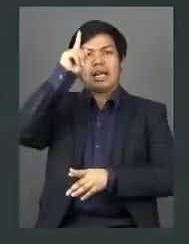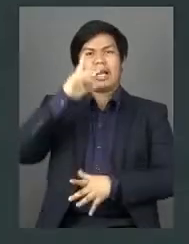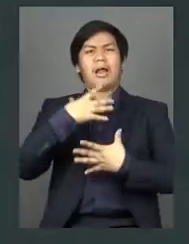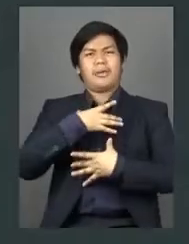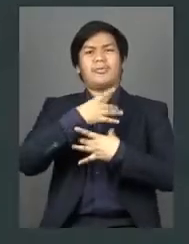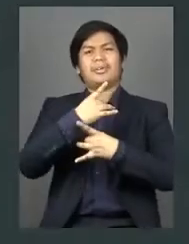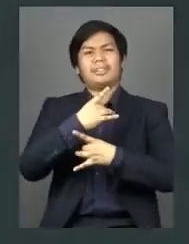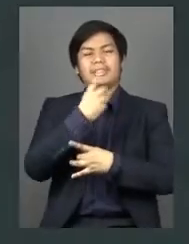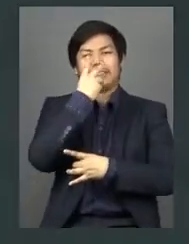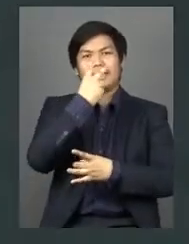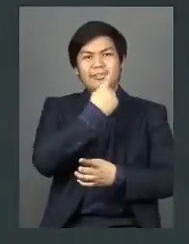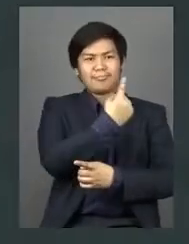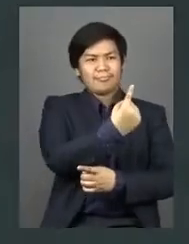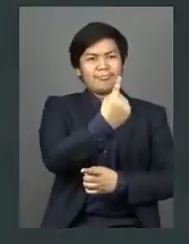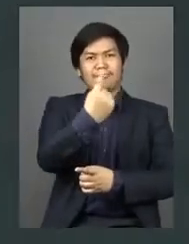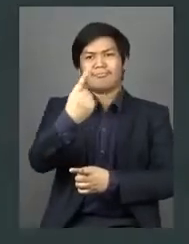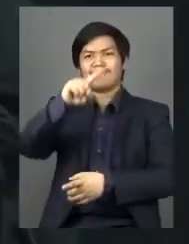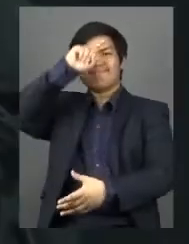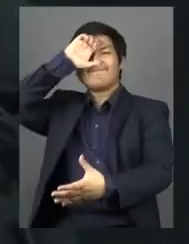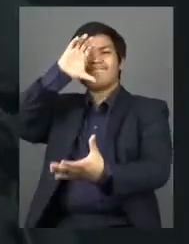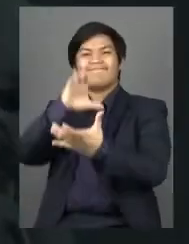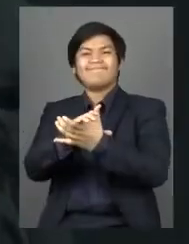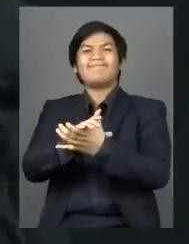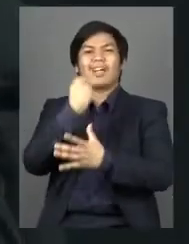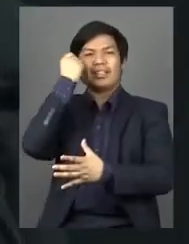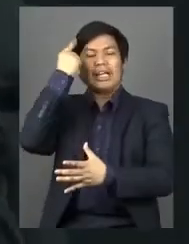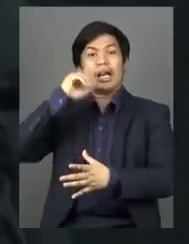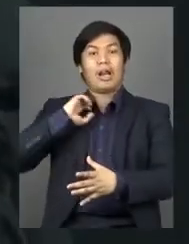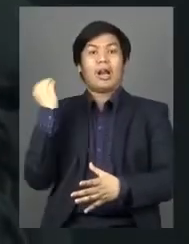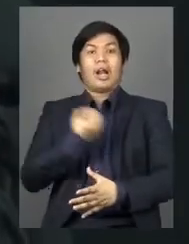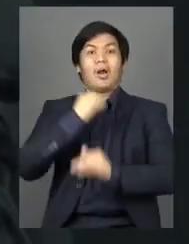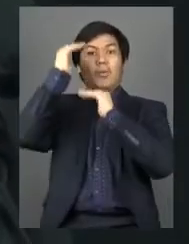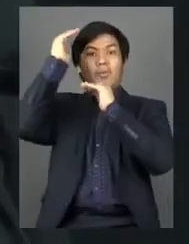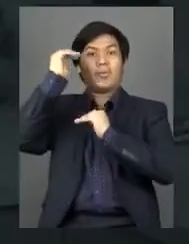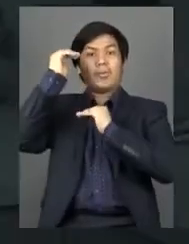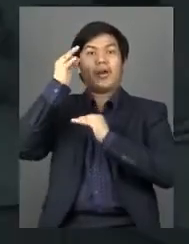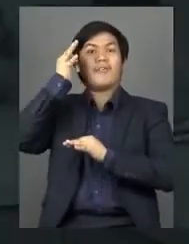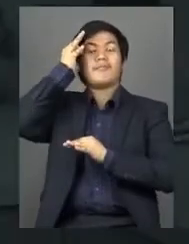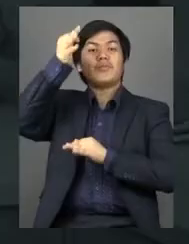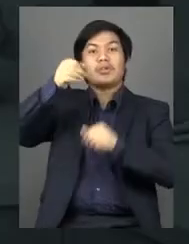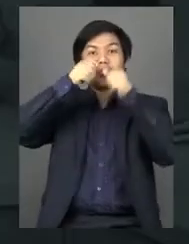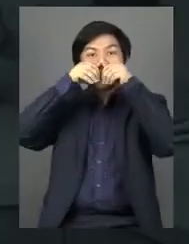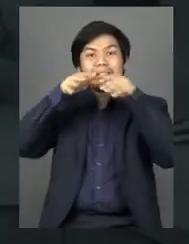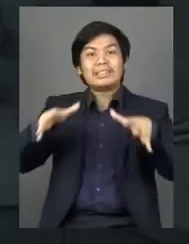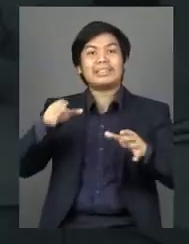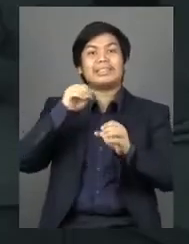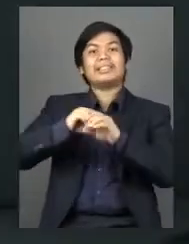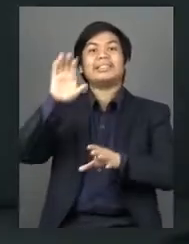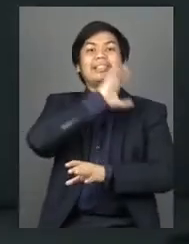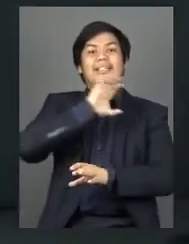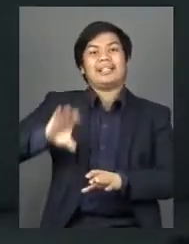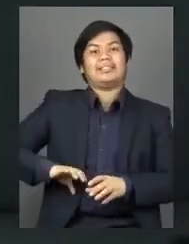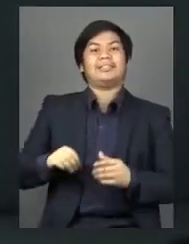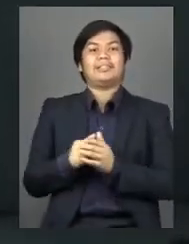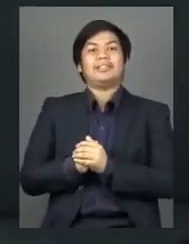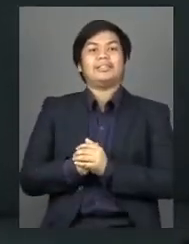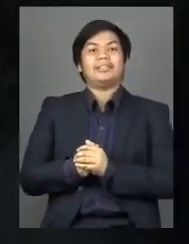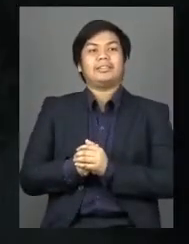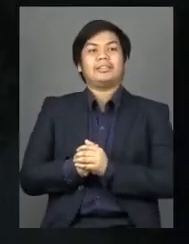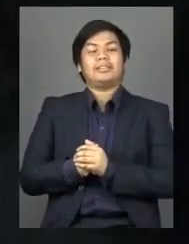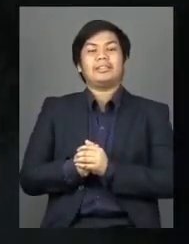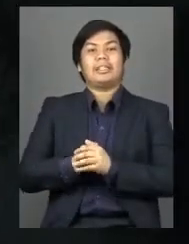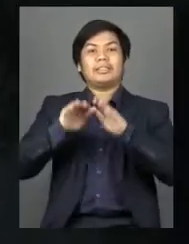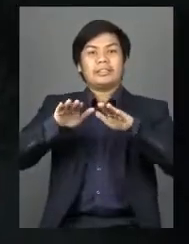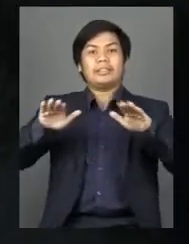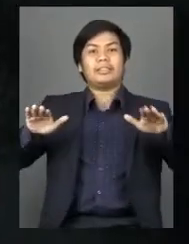God desires to see every believer realize our hope and our inheritance in Christ.